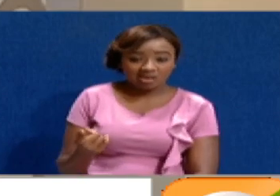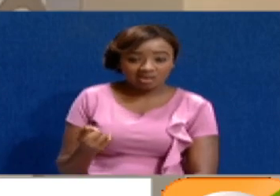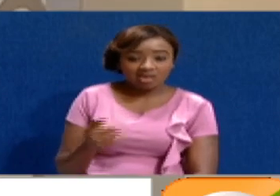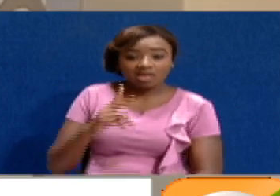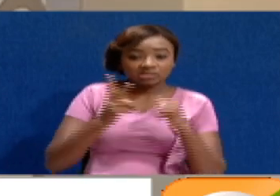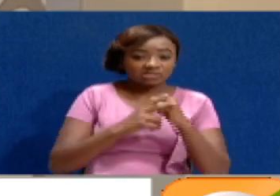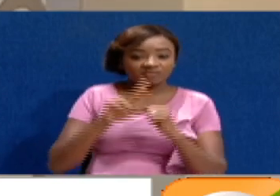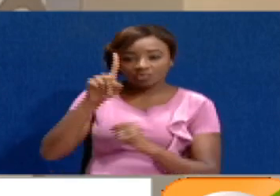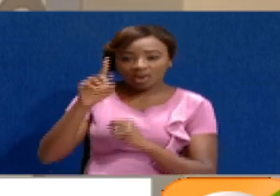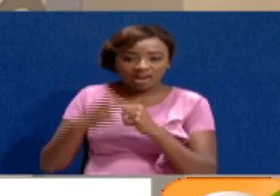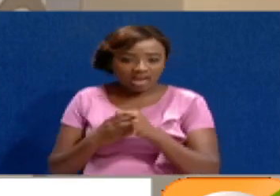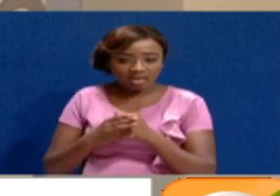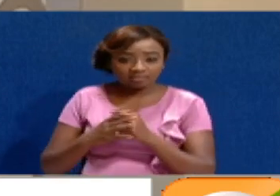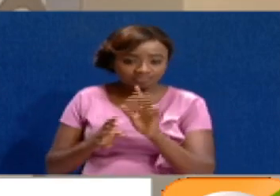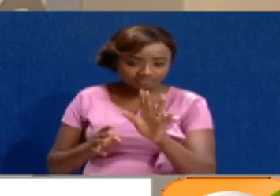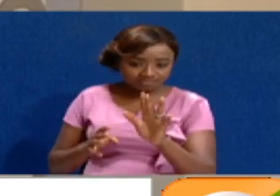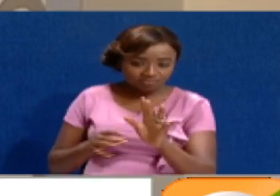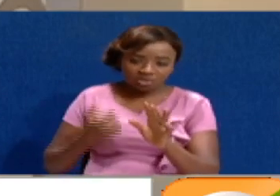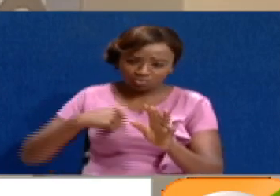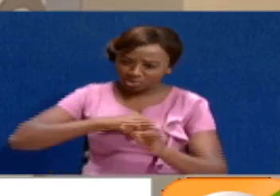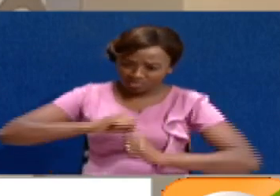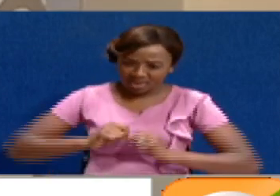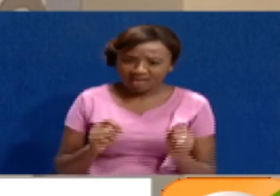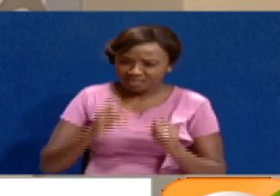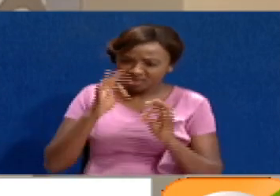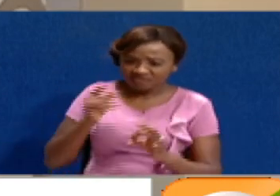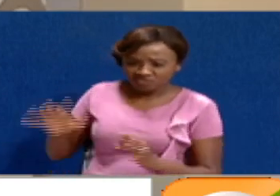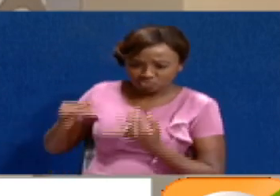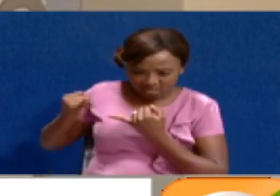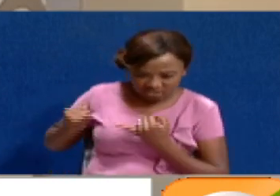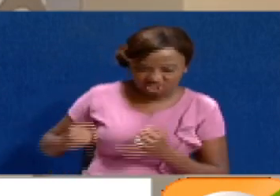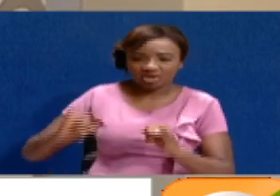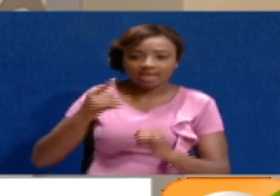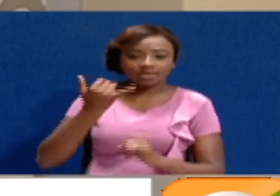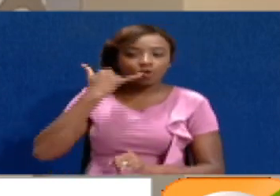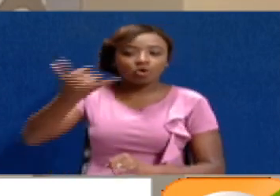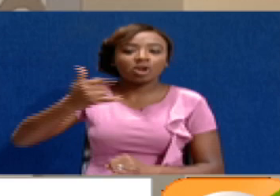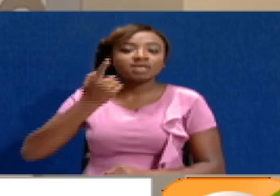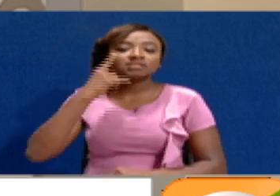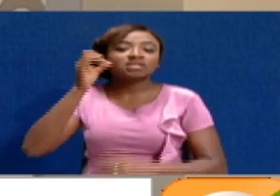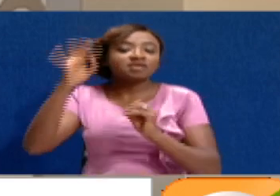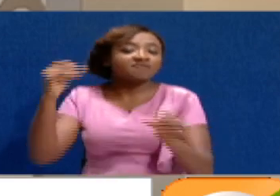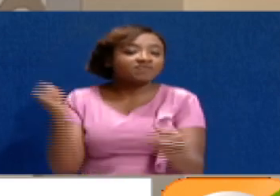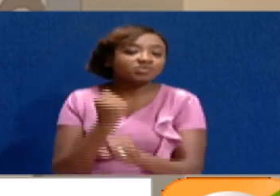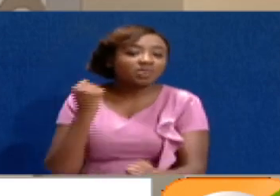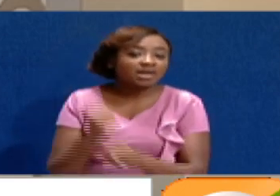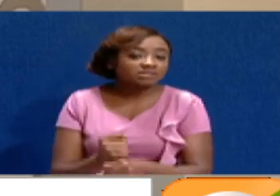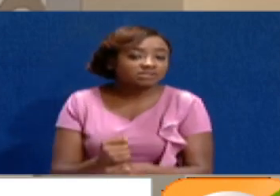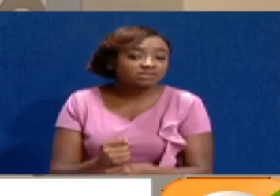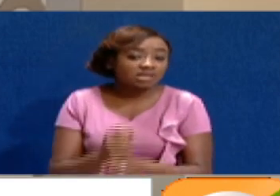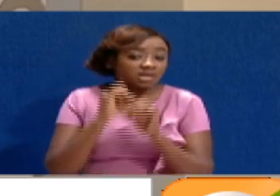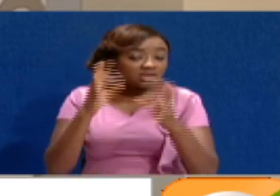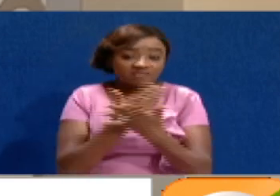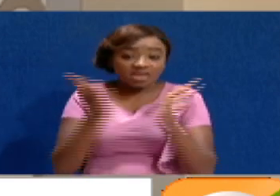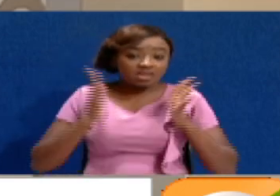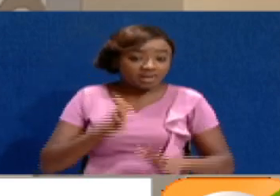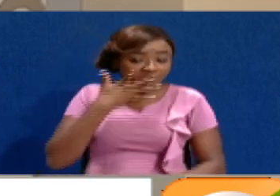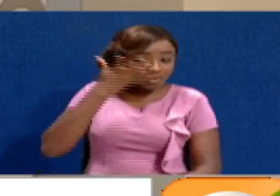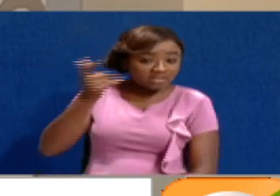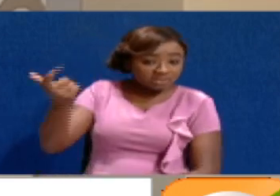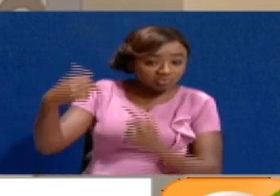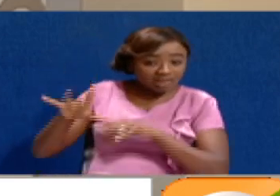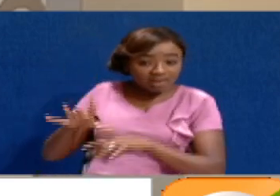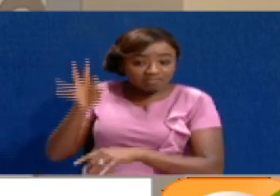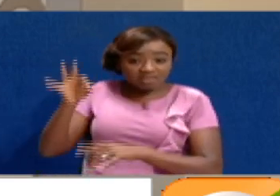the 719, and that we would be glad if he could check upon it once in a while to see if it works, if anyone answers the